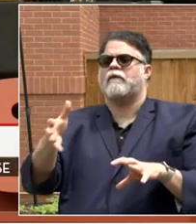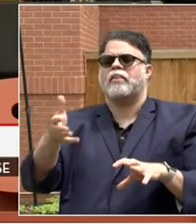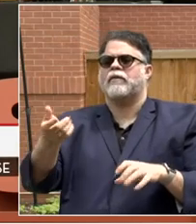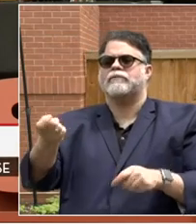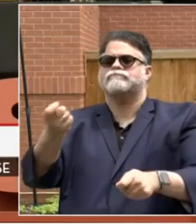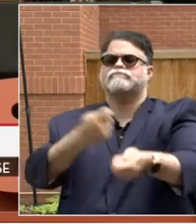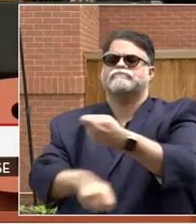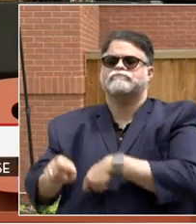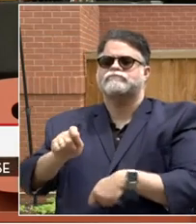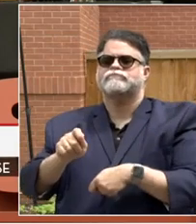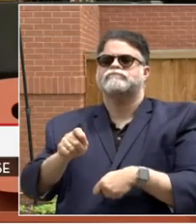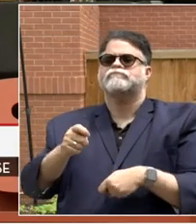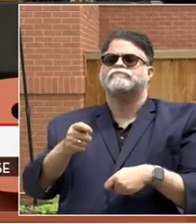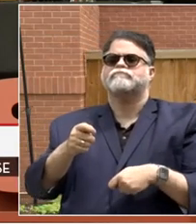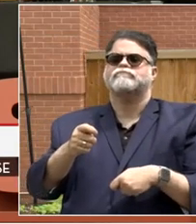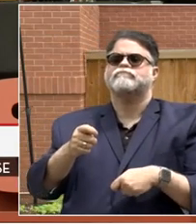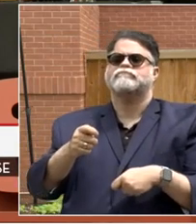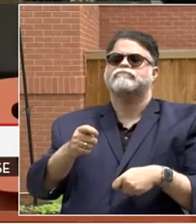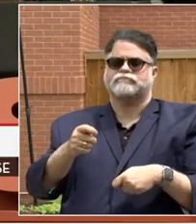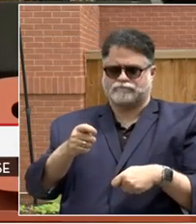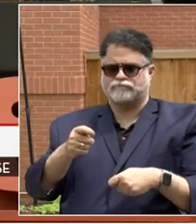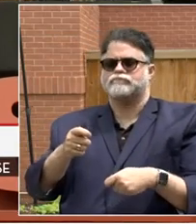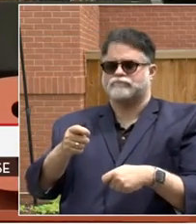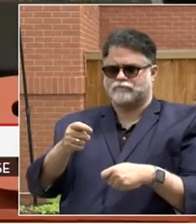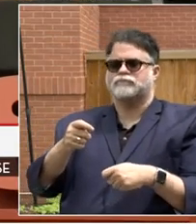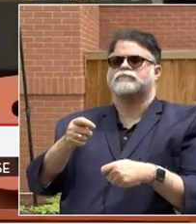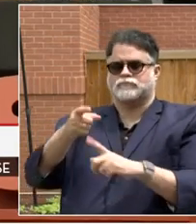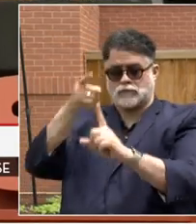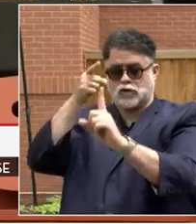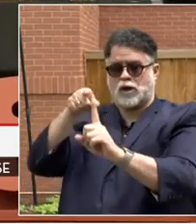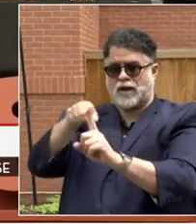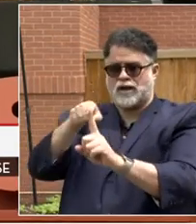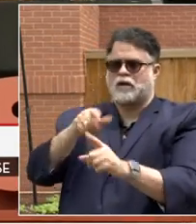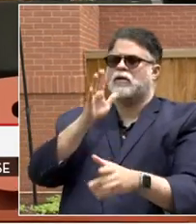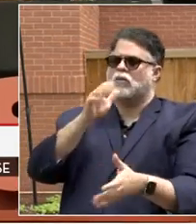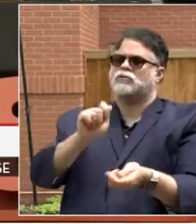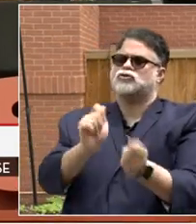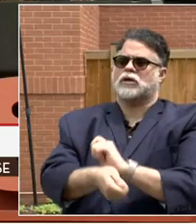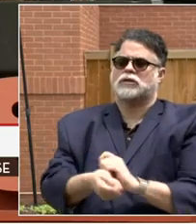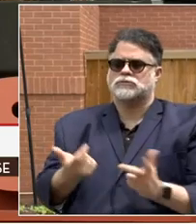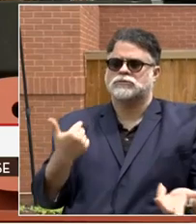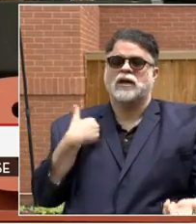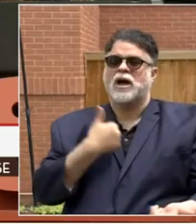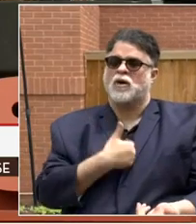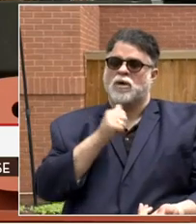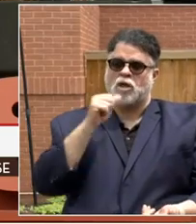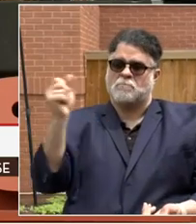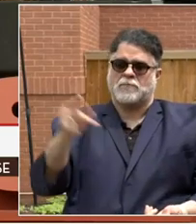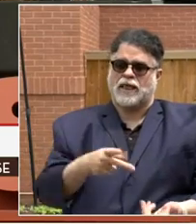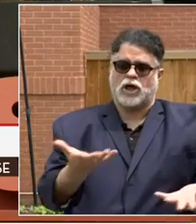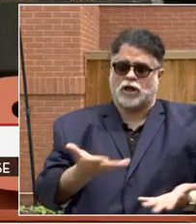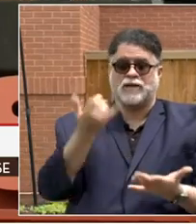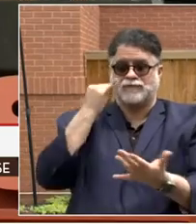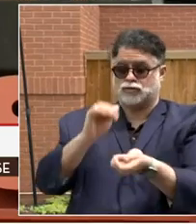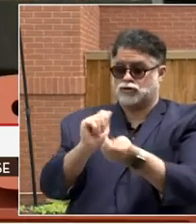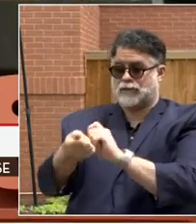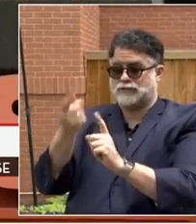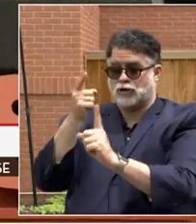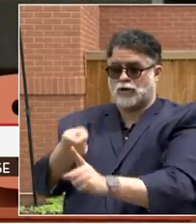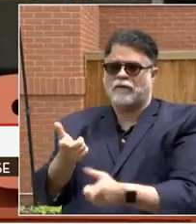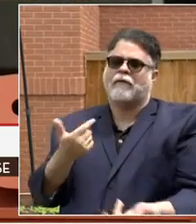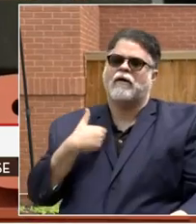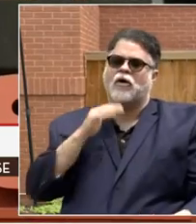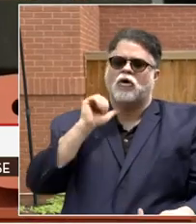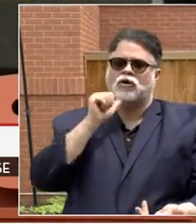to make sure that we have a fix that is going to address the structural issues. As I understand it, the council